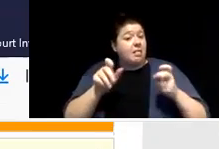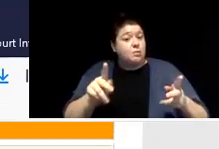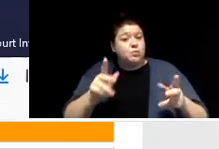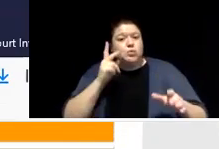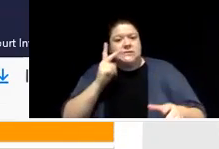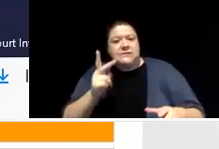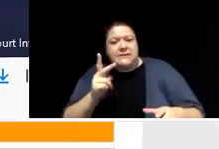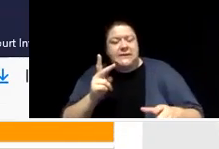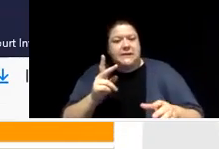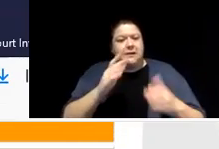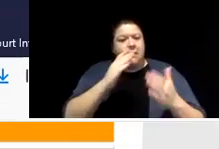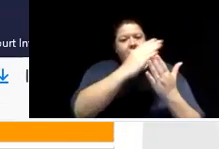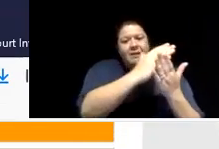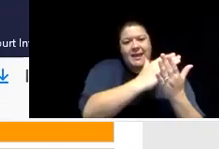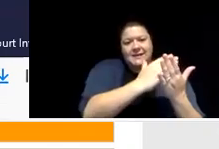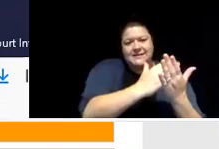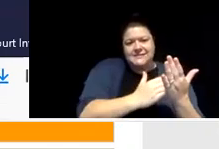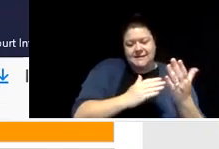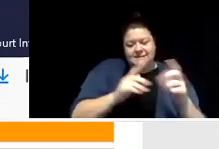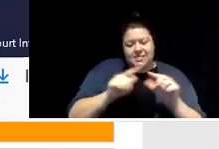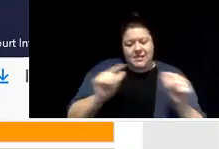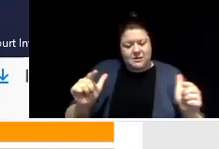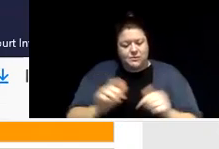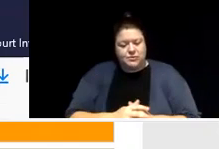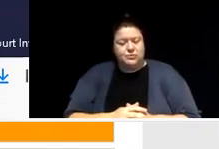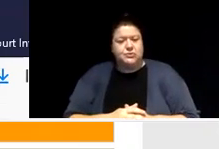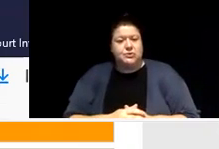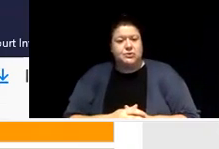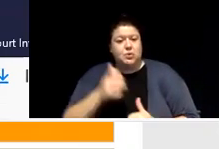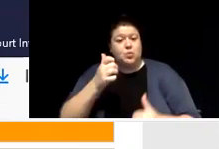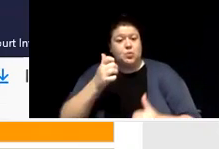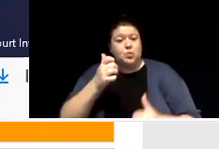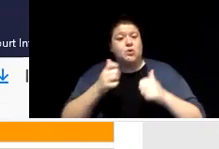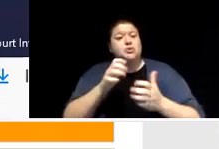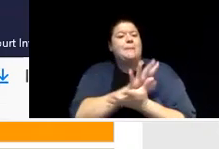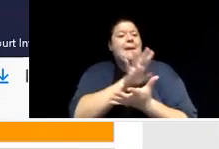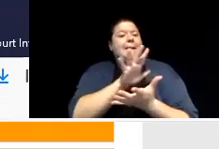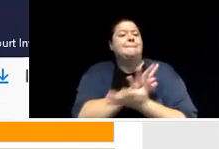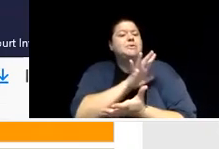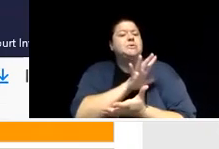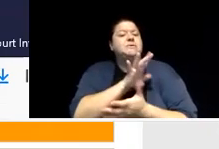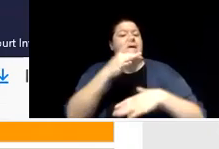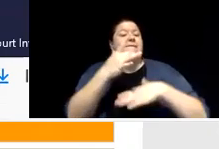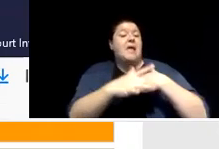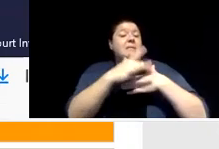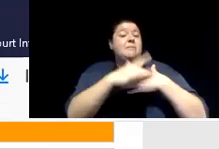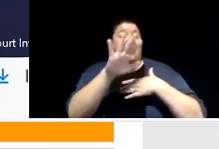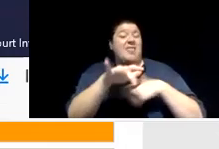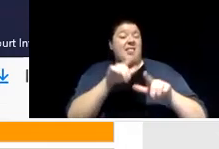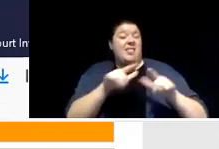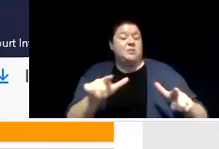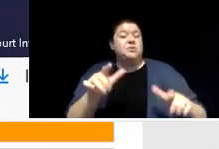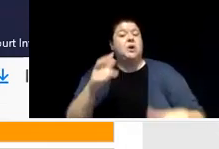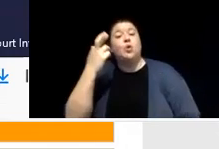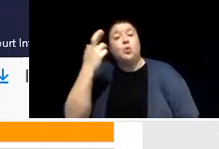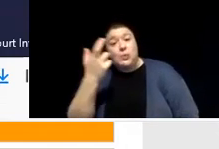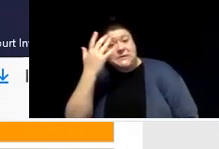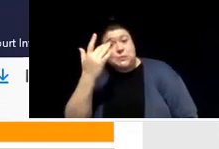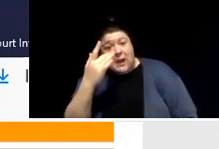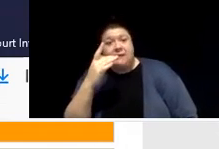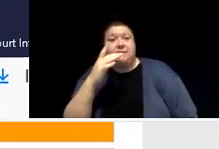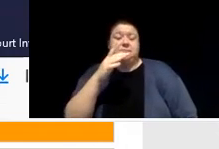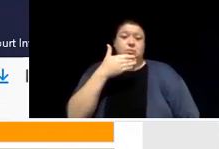up by language what sheets are available in that language. Now, the reason that this is